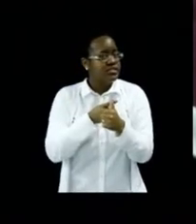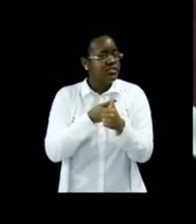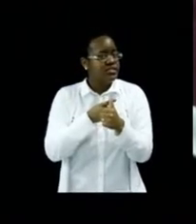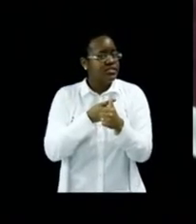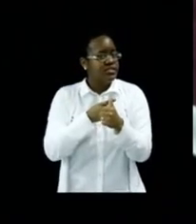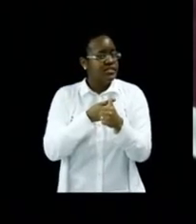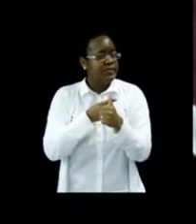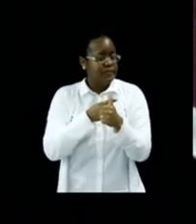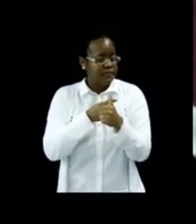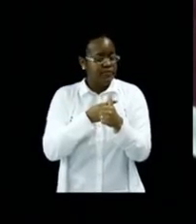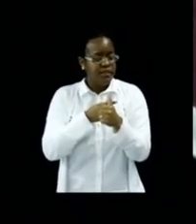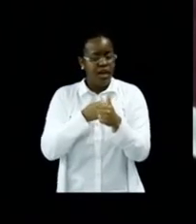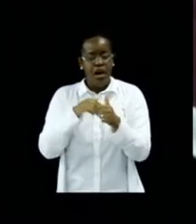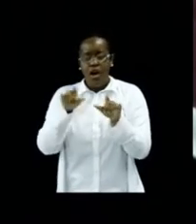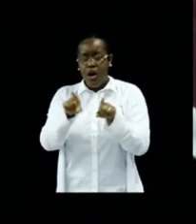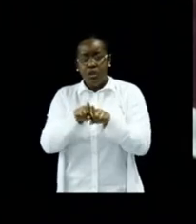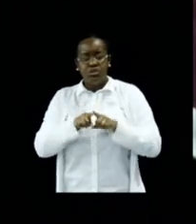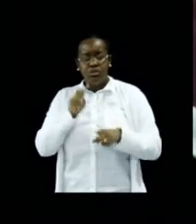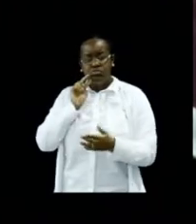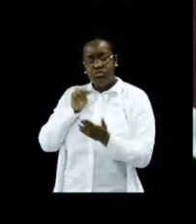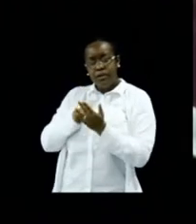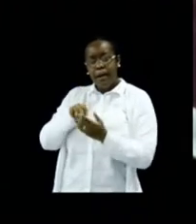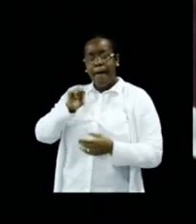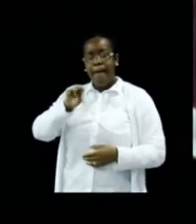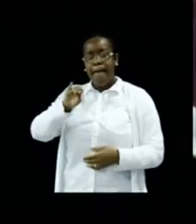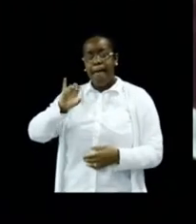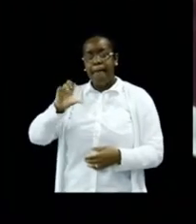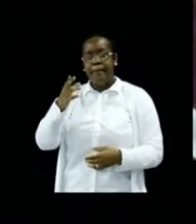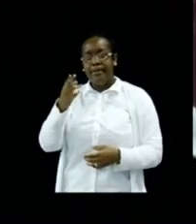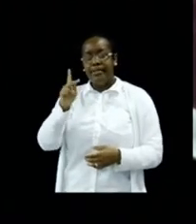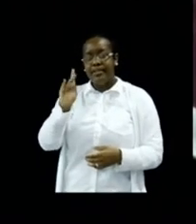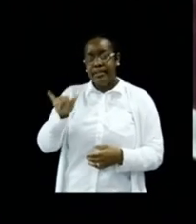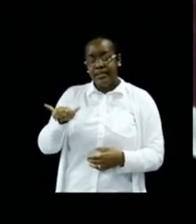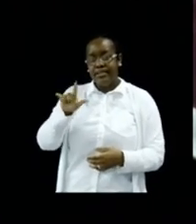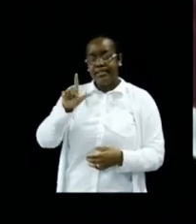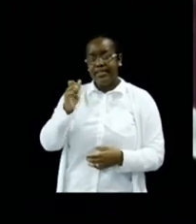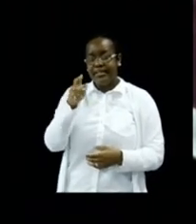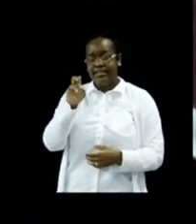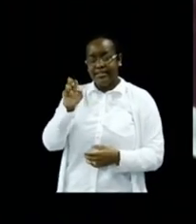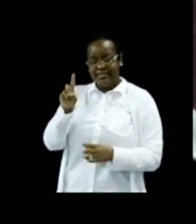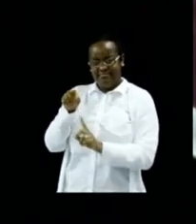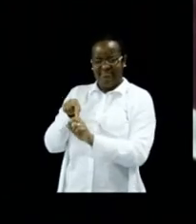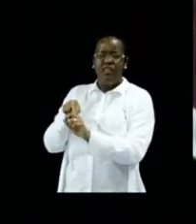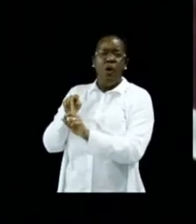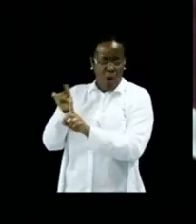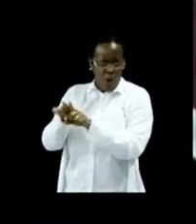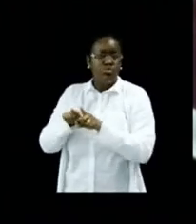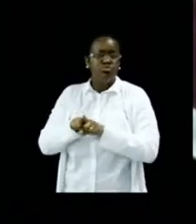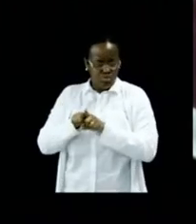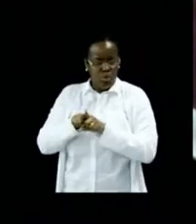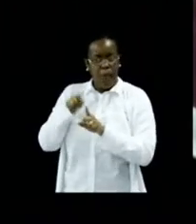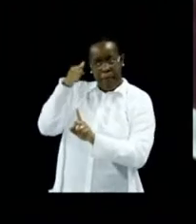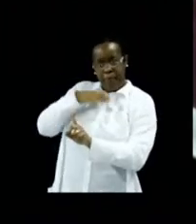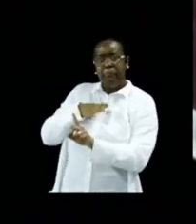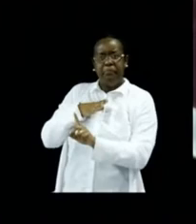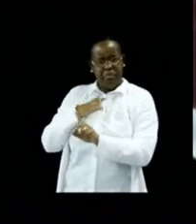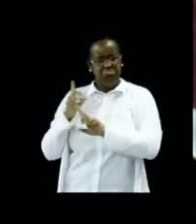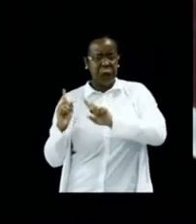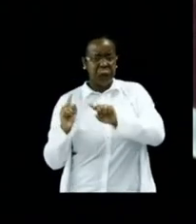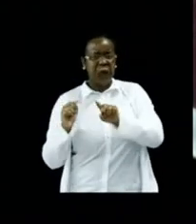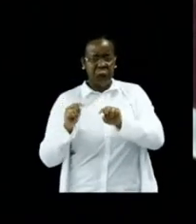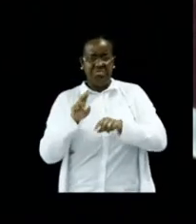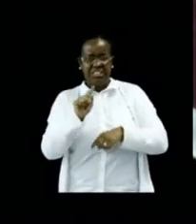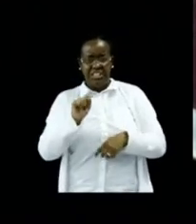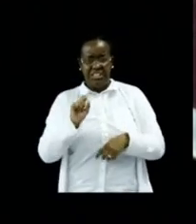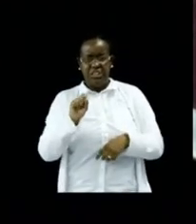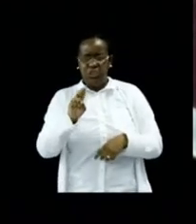I also looked at Mickey Leland, who also attended TSU, and the many things that he's done and his